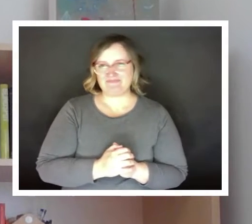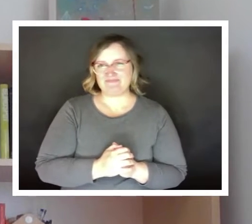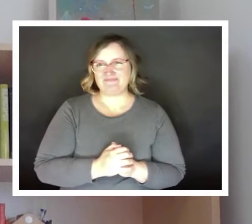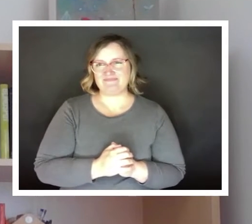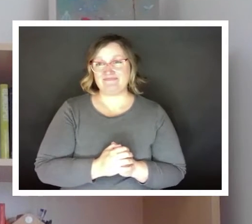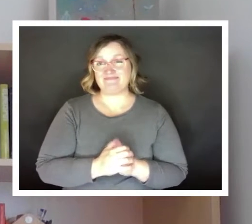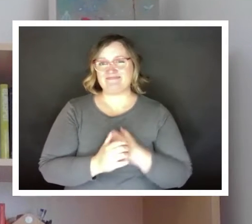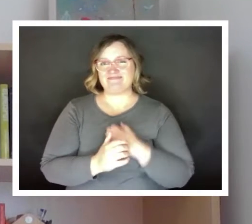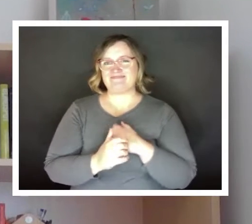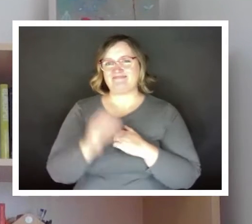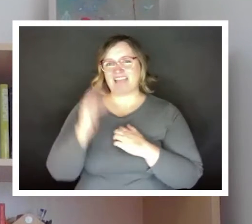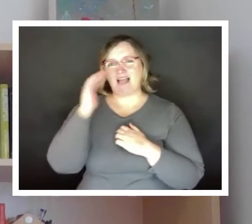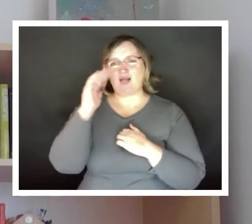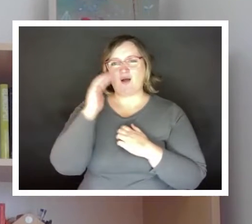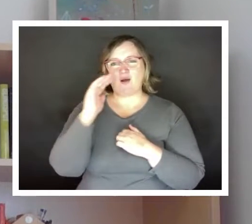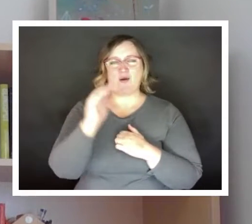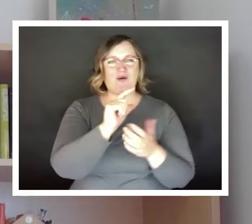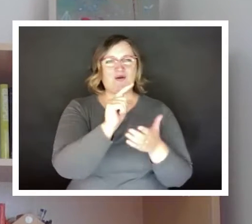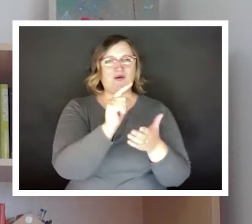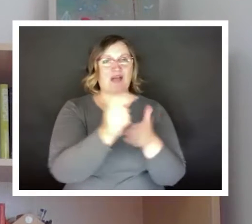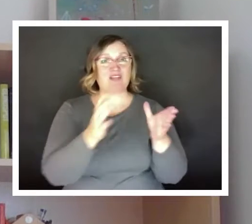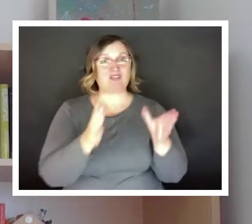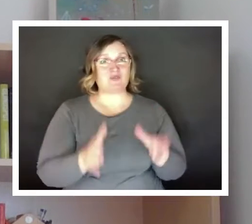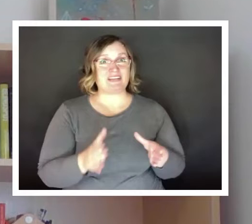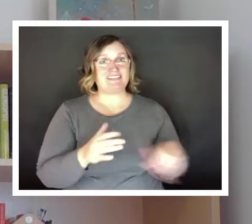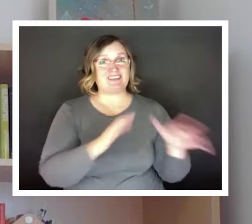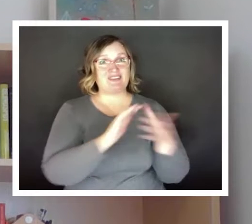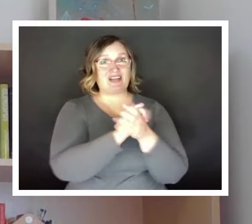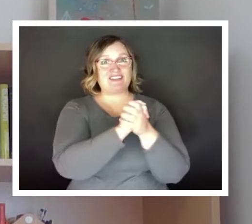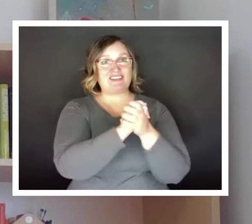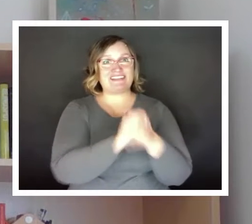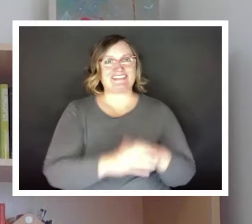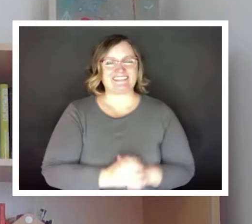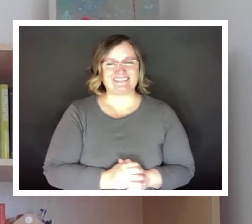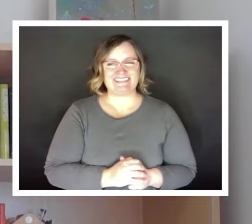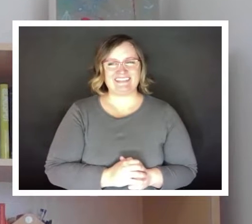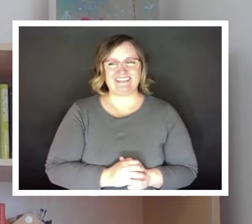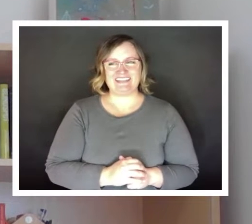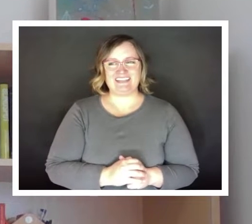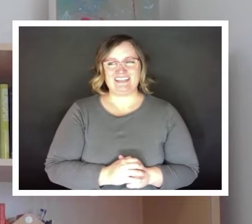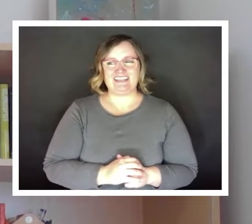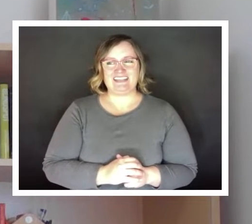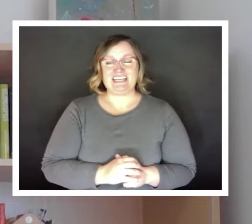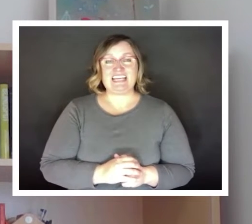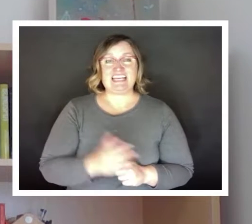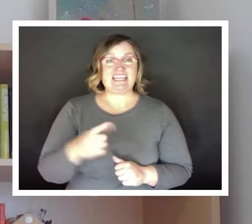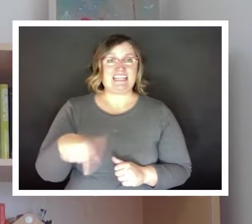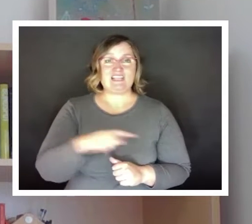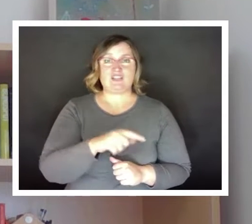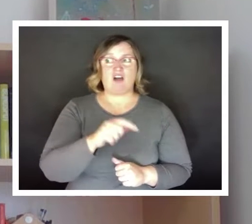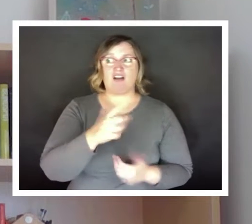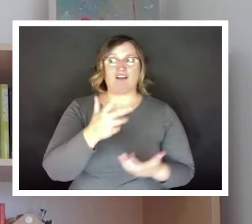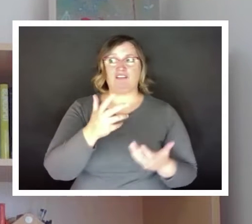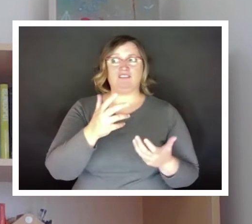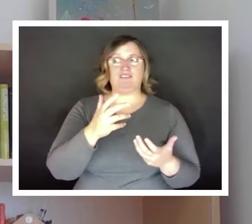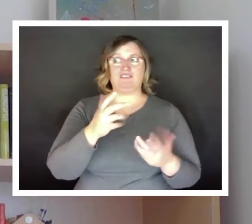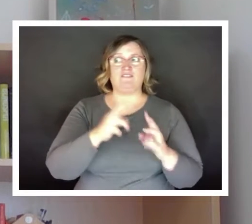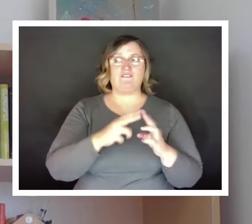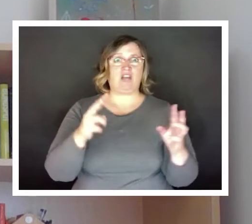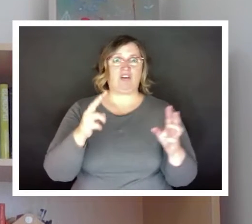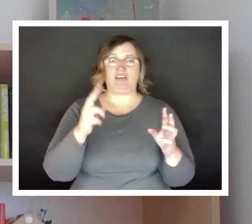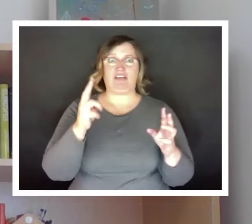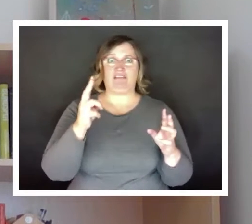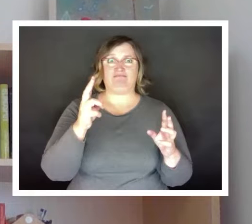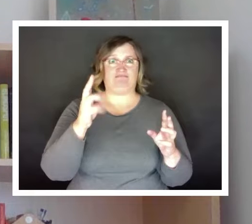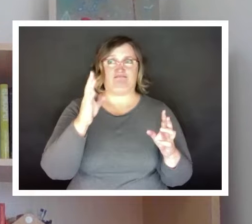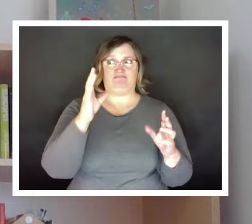Hello, graduates. Congratulations. While these are unprecedented times and we all